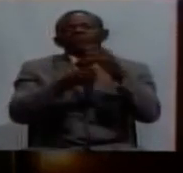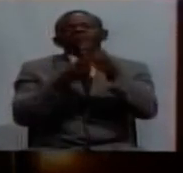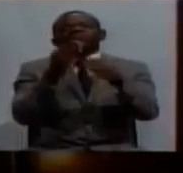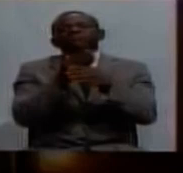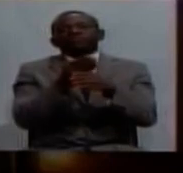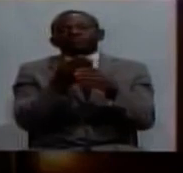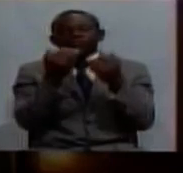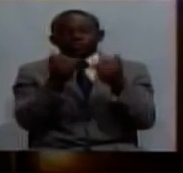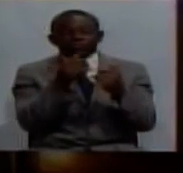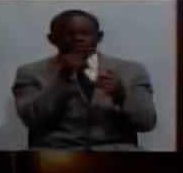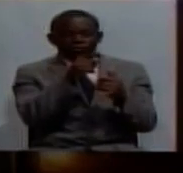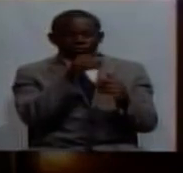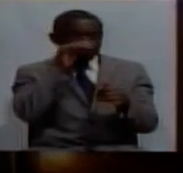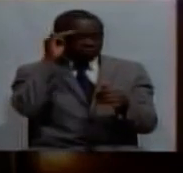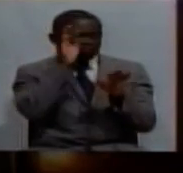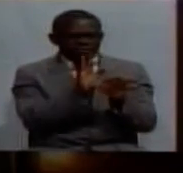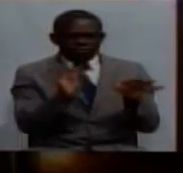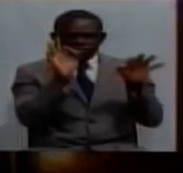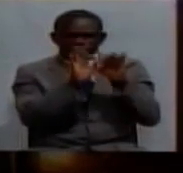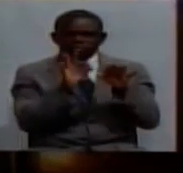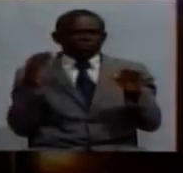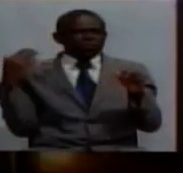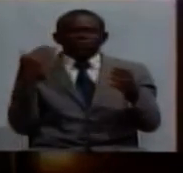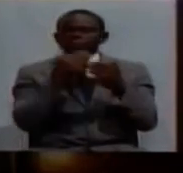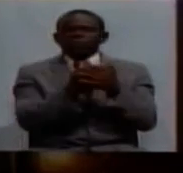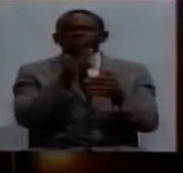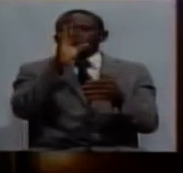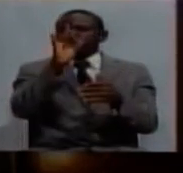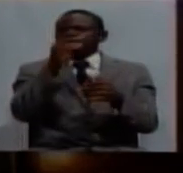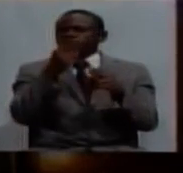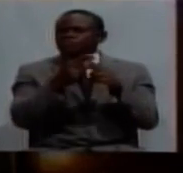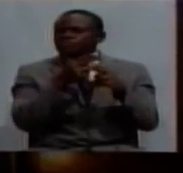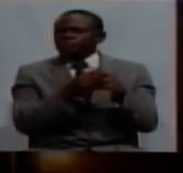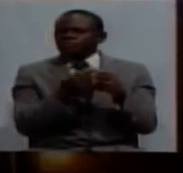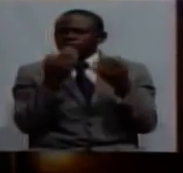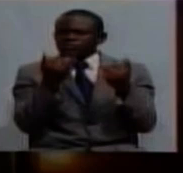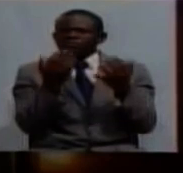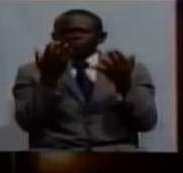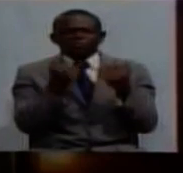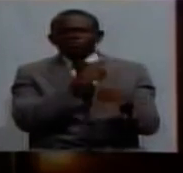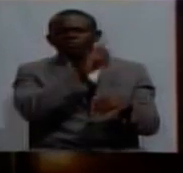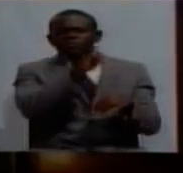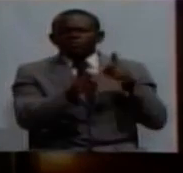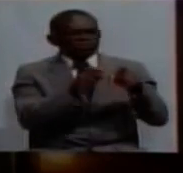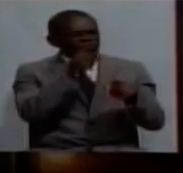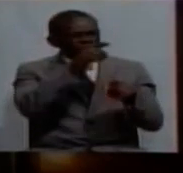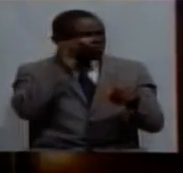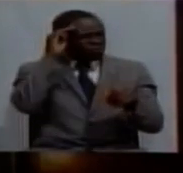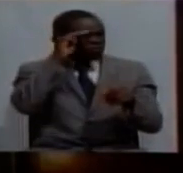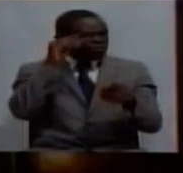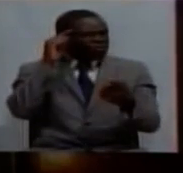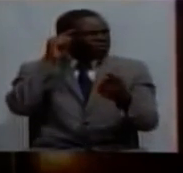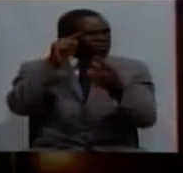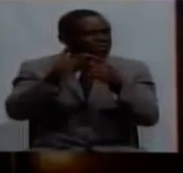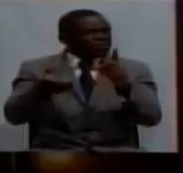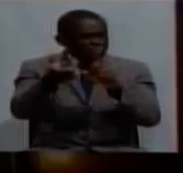ministry, and we're here to find out whether the set objectives and targets are being met. And we do this today with